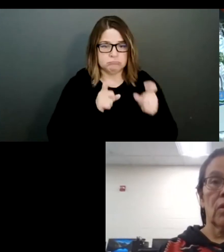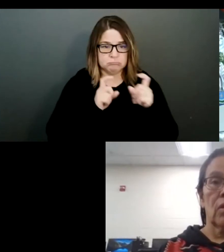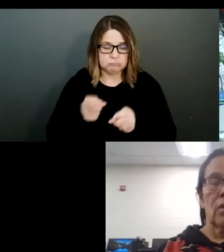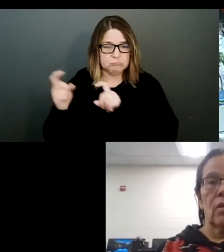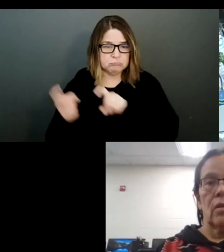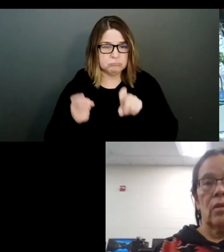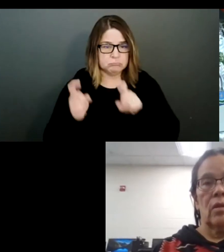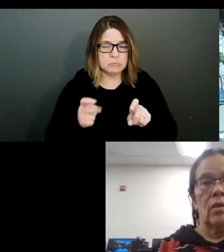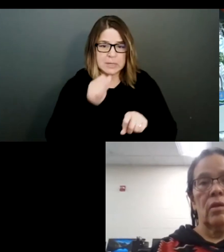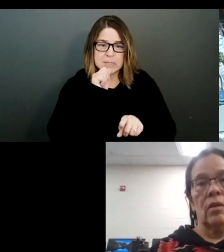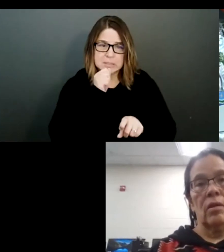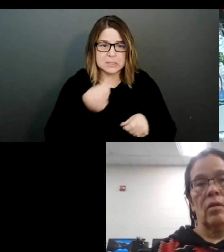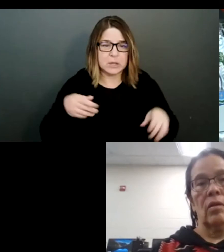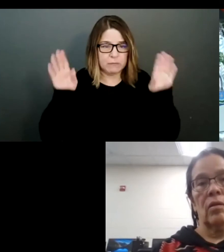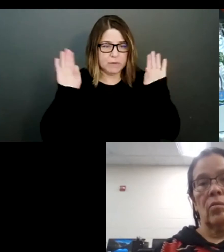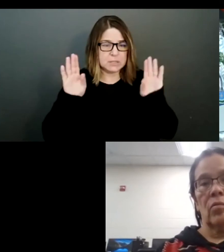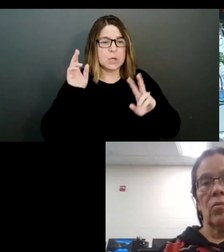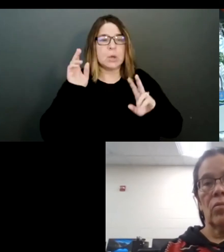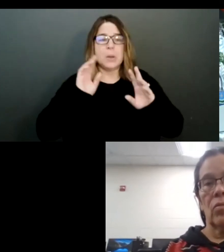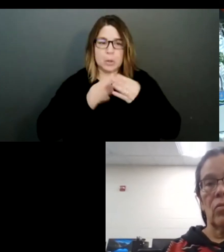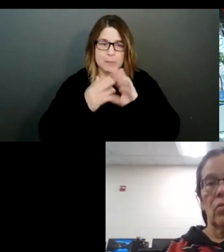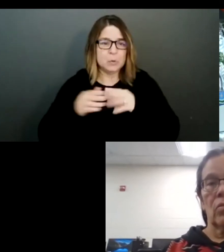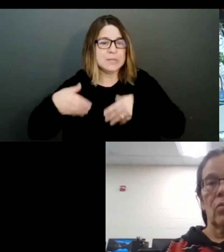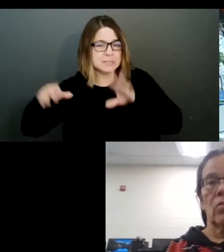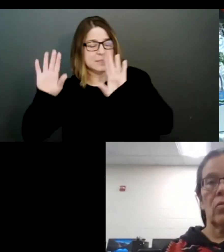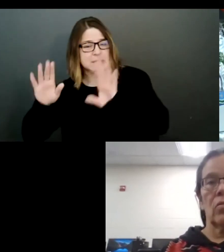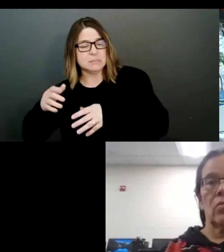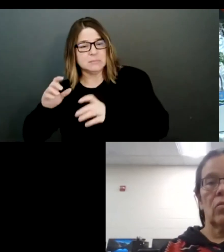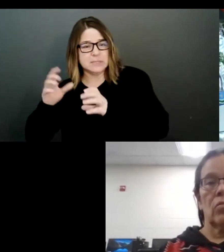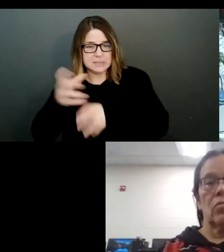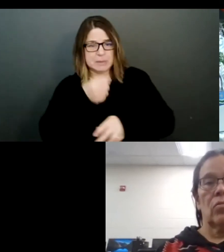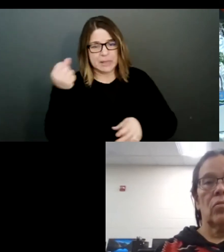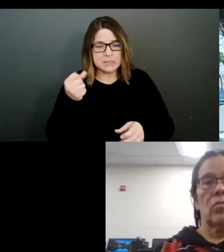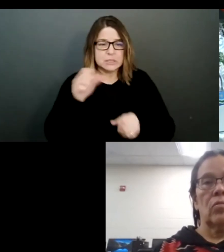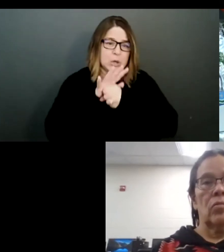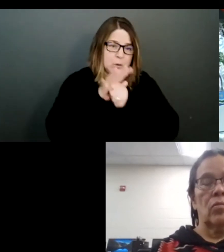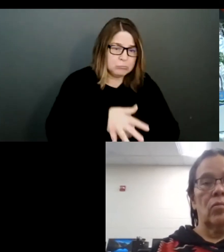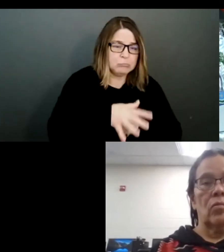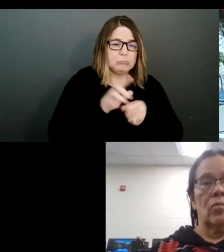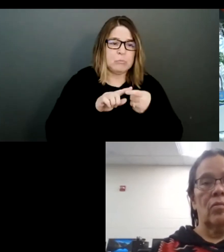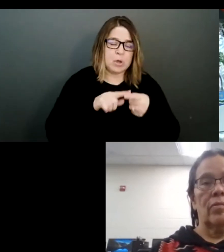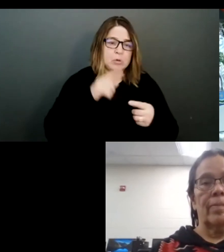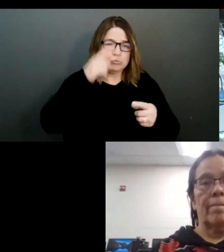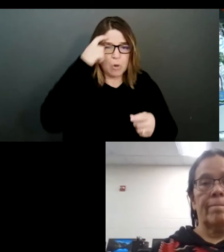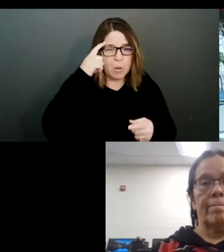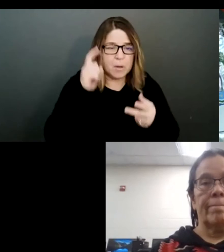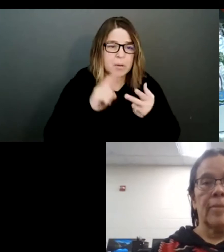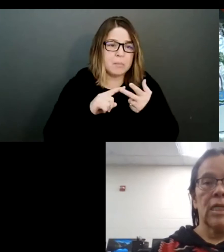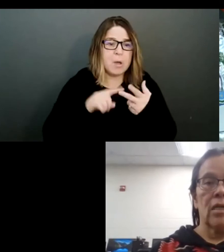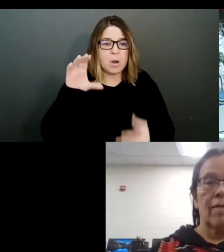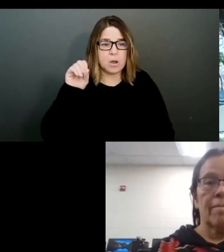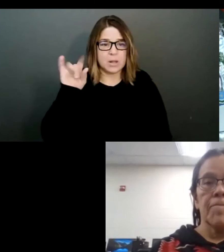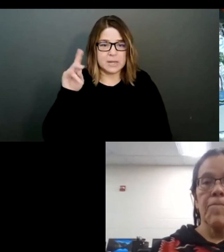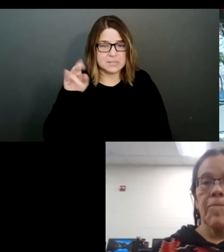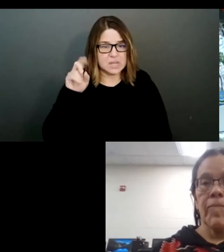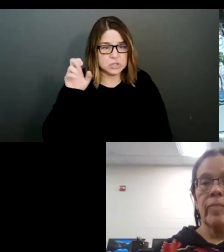sacrifices of communities displaced, compromised, oppressed, and traumatized by the colonization in the United